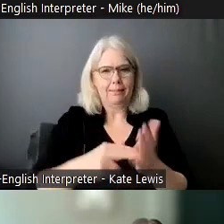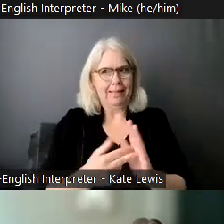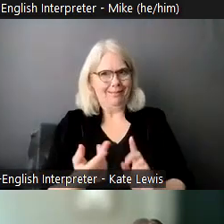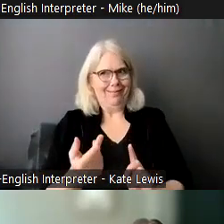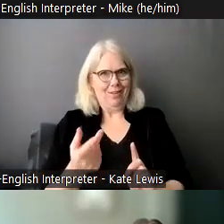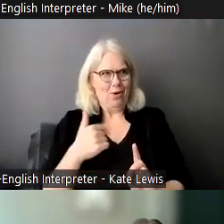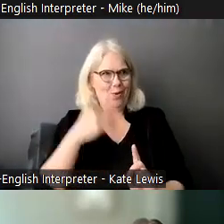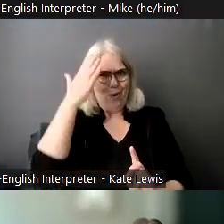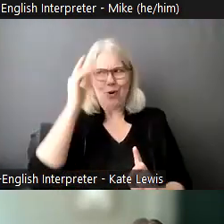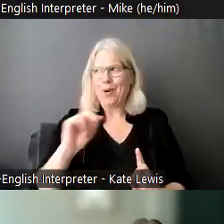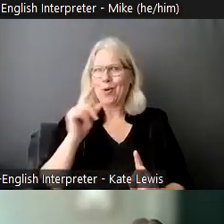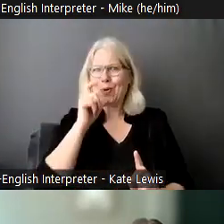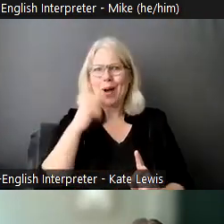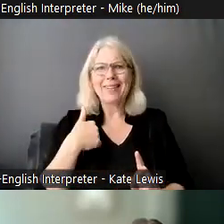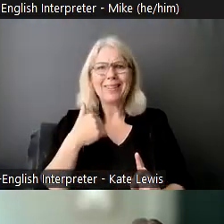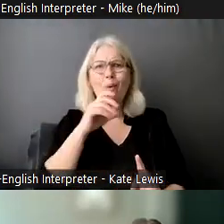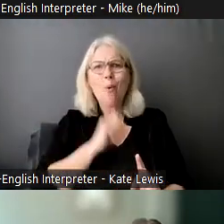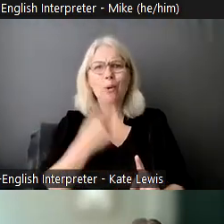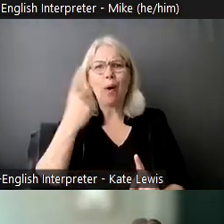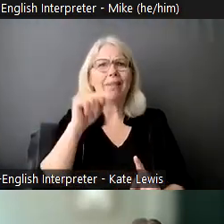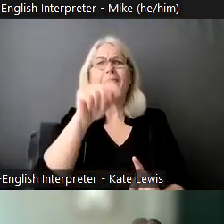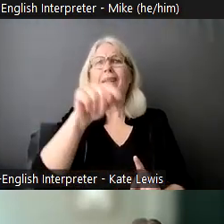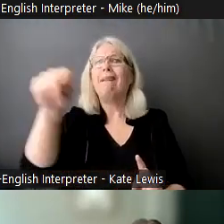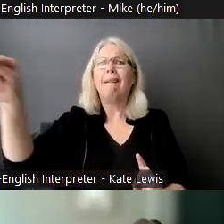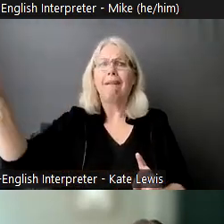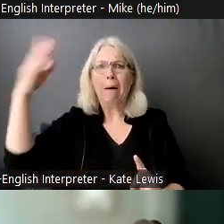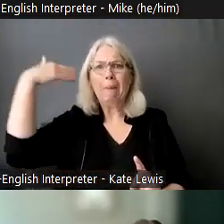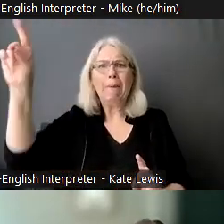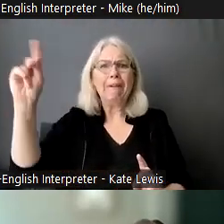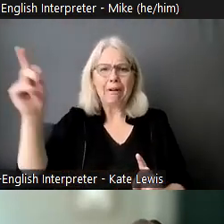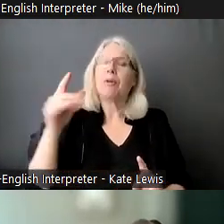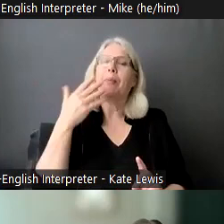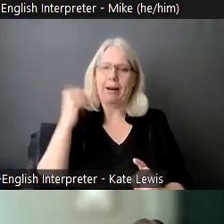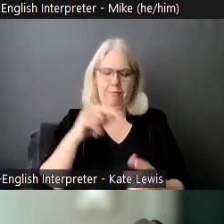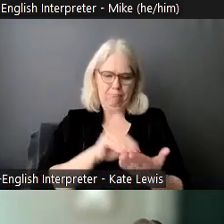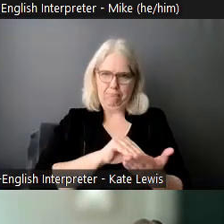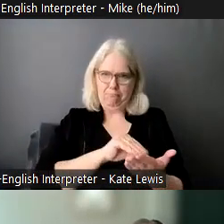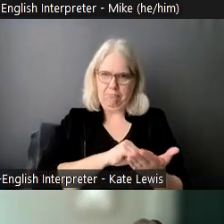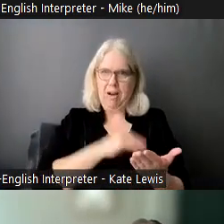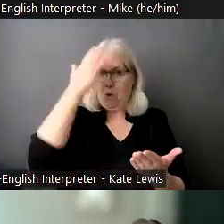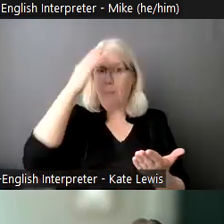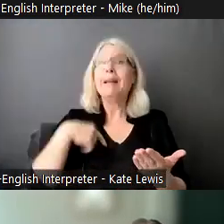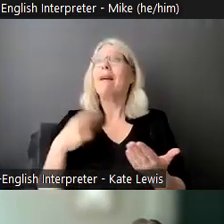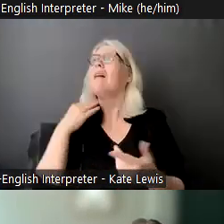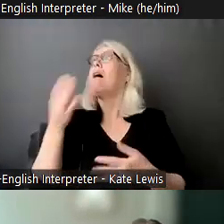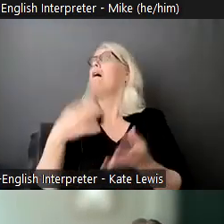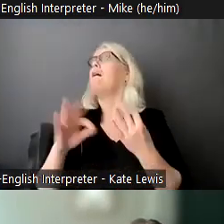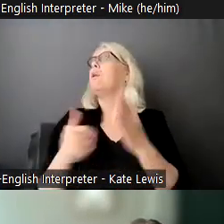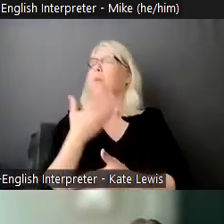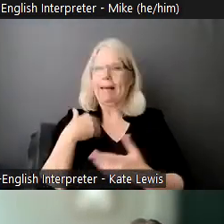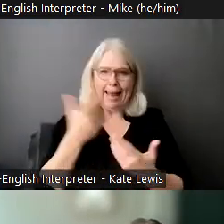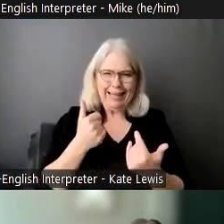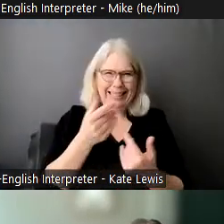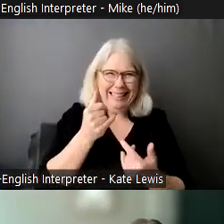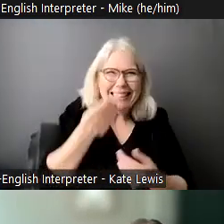old copy, so they're not acting on something that's outdated. Always keep an original copy of the document yourself. I deal